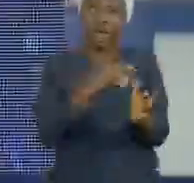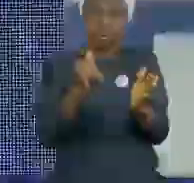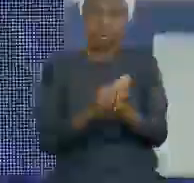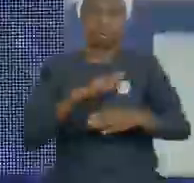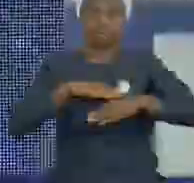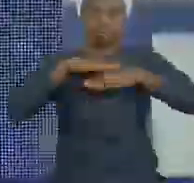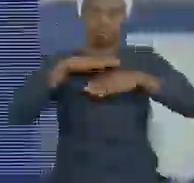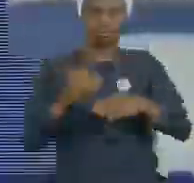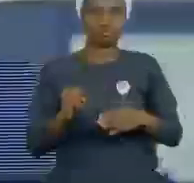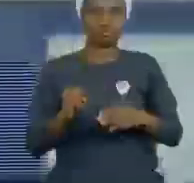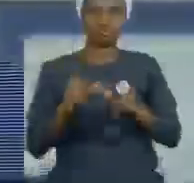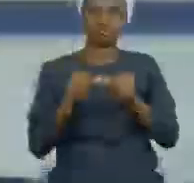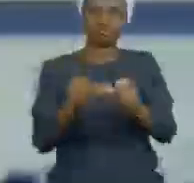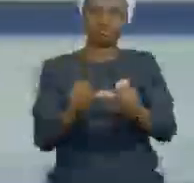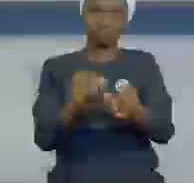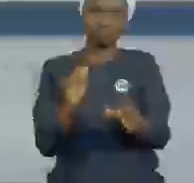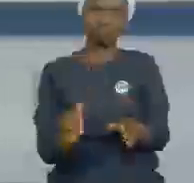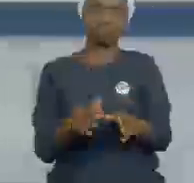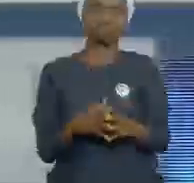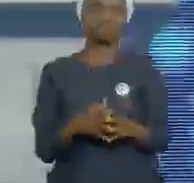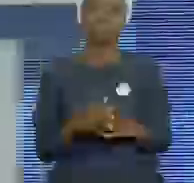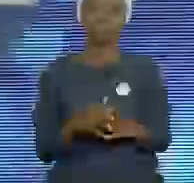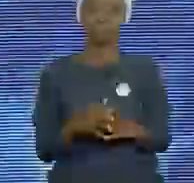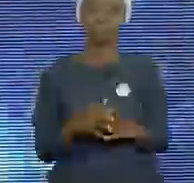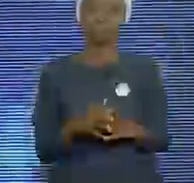satisfies permanently.